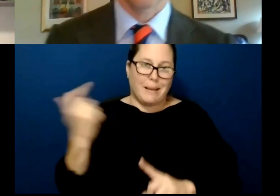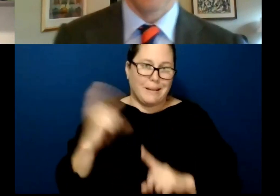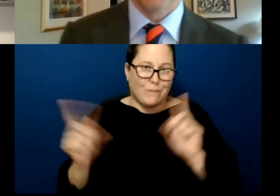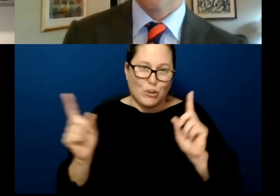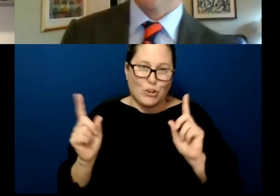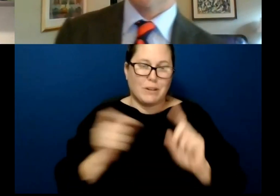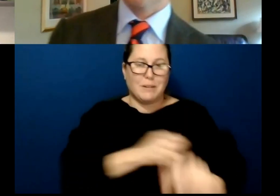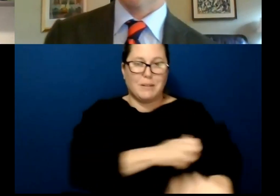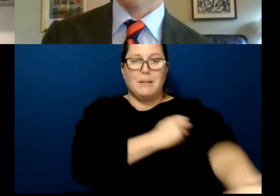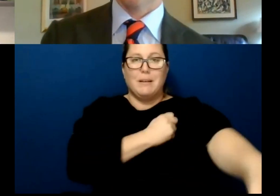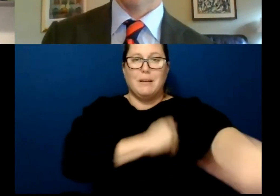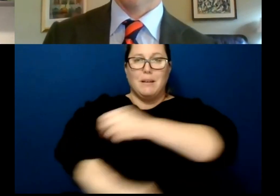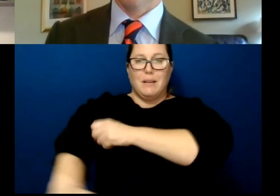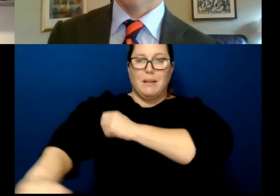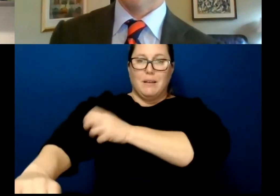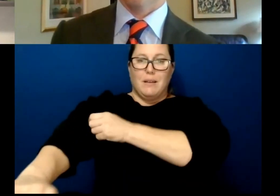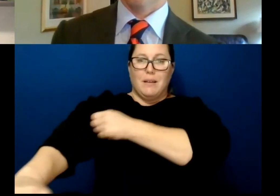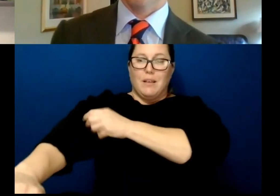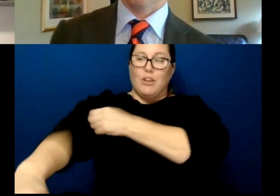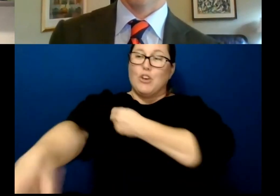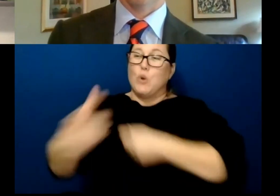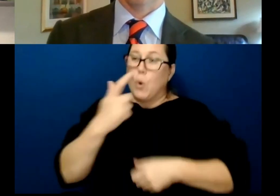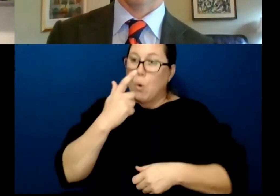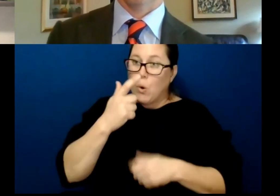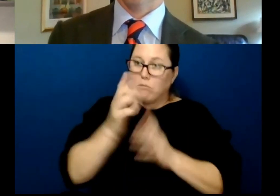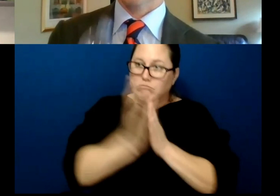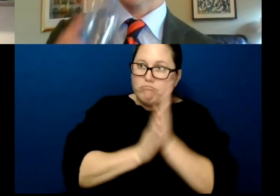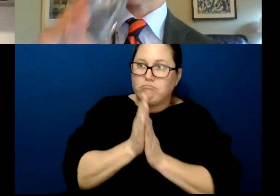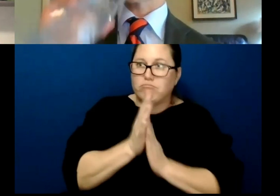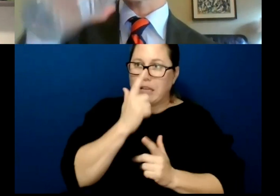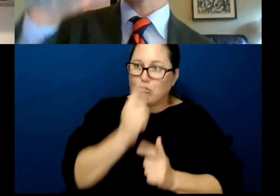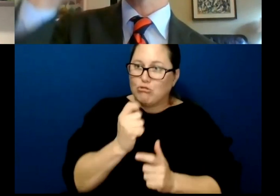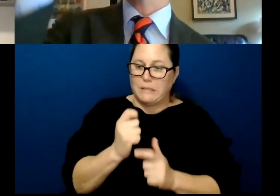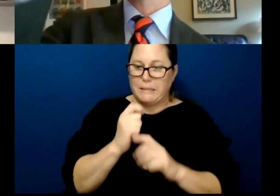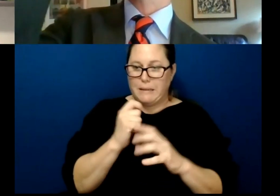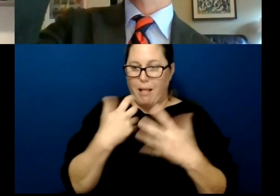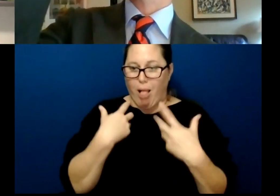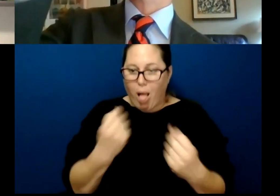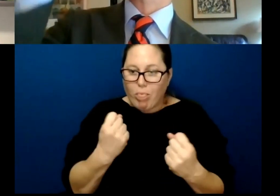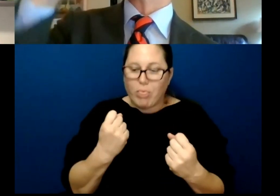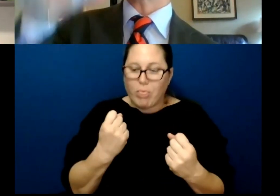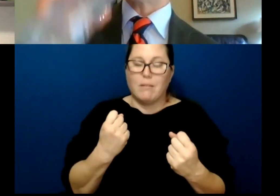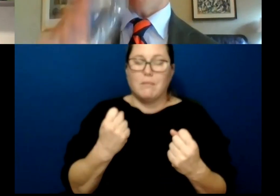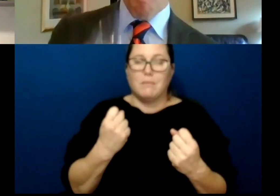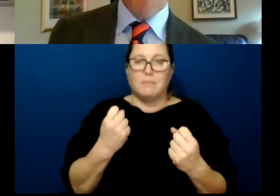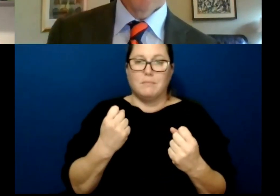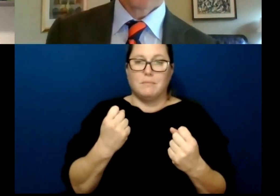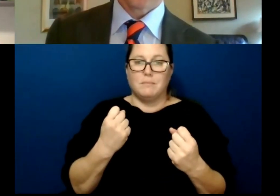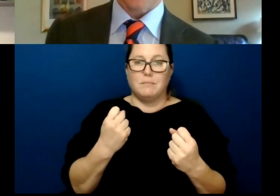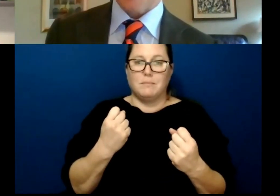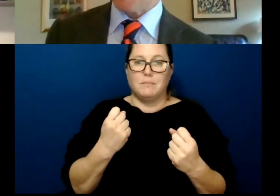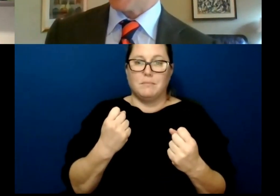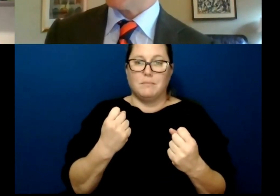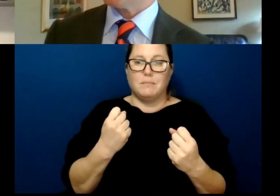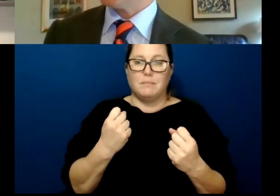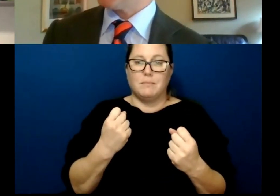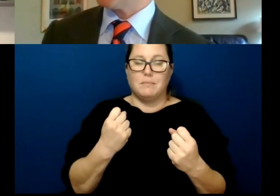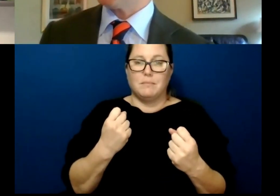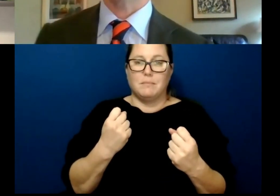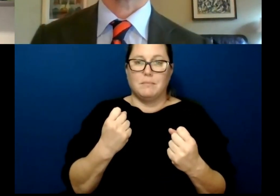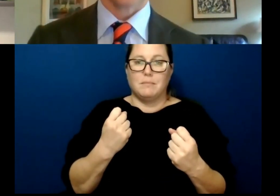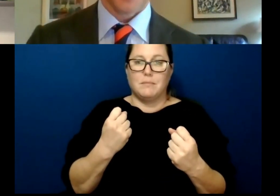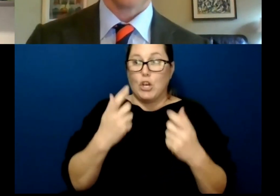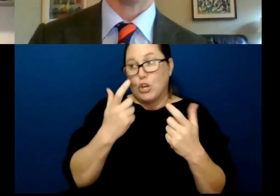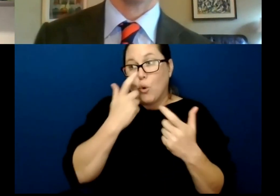interested in health. You're interested in, this is colloquial, but you're interested in helping